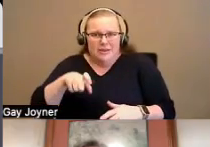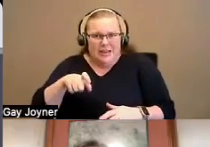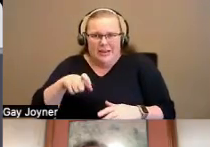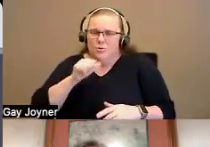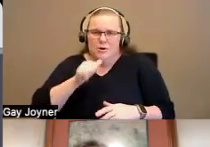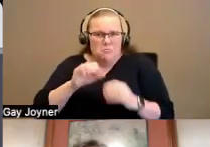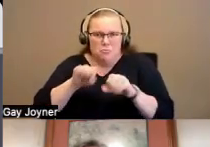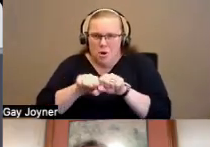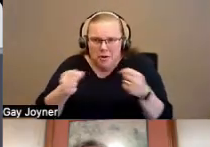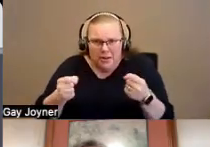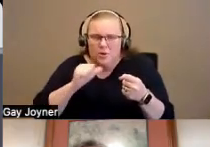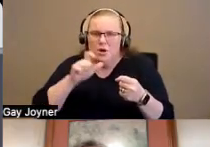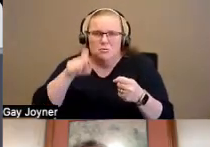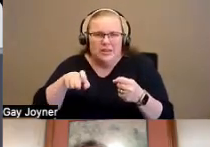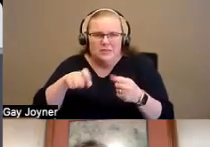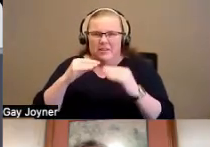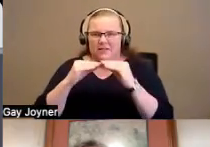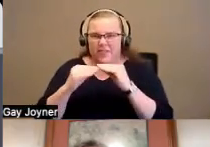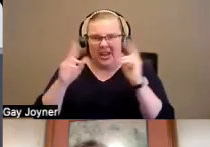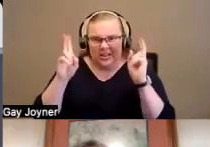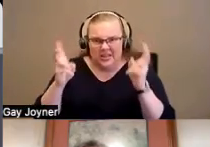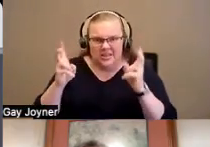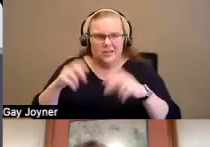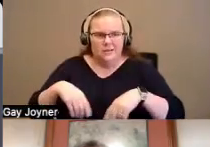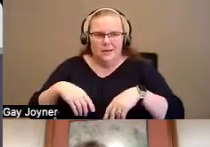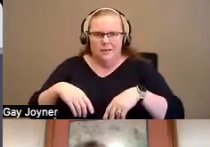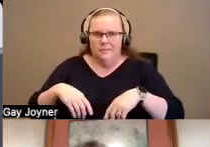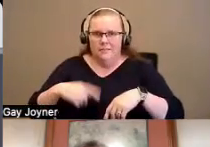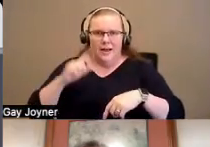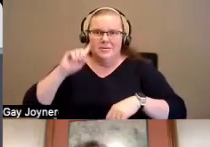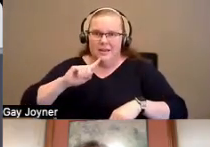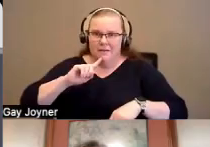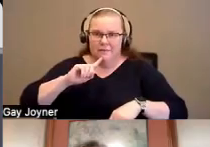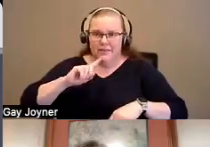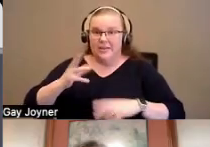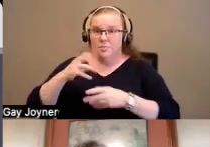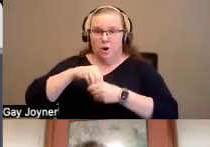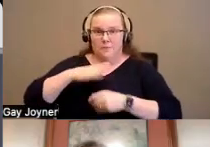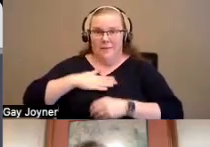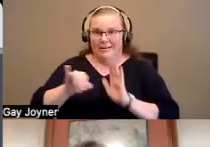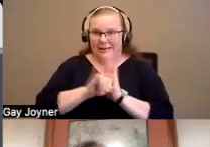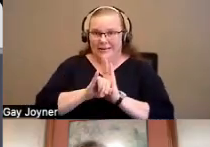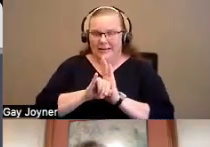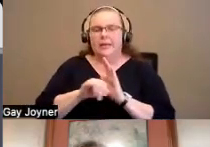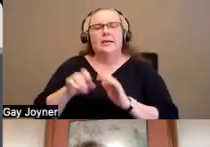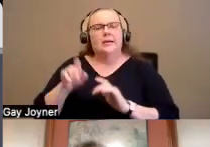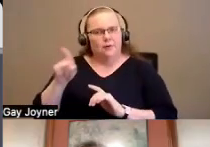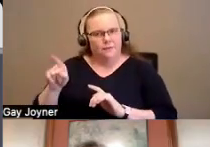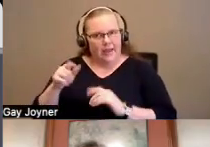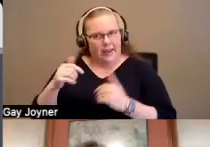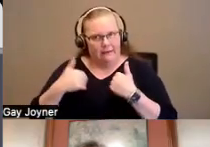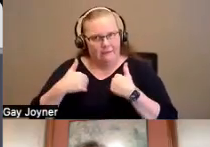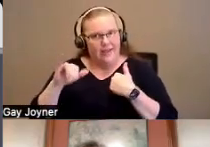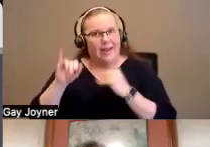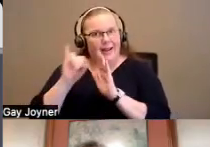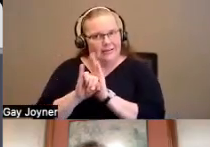broken. We're not broken. We don't need to be fixed. I'm deaf. That's a part of my identity. Now, if